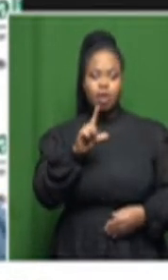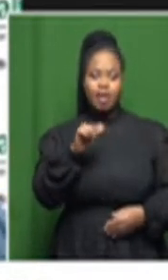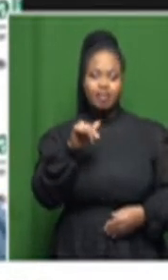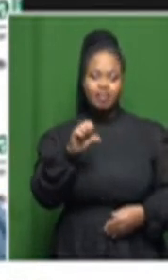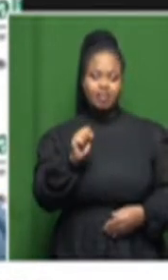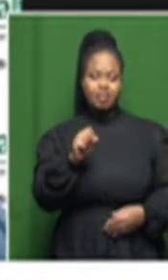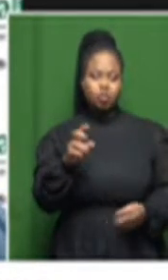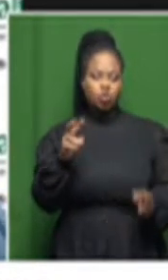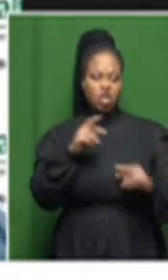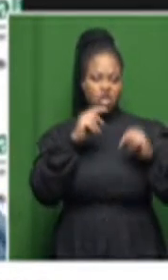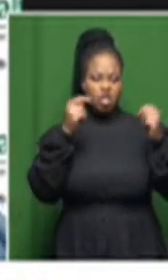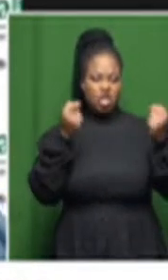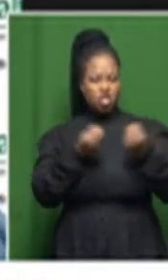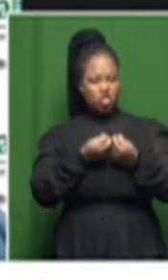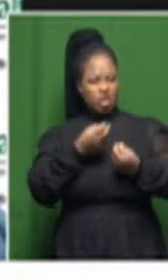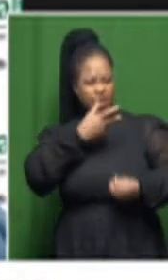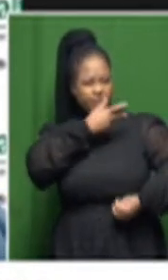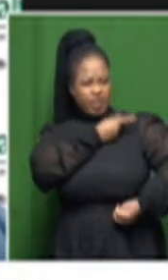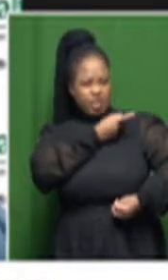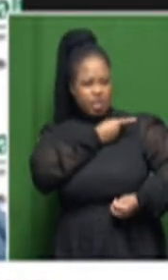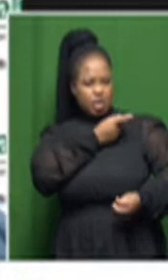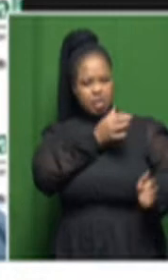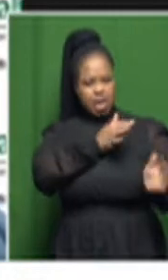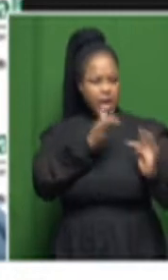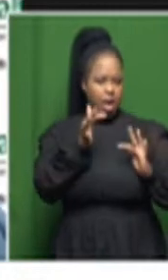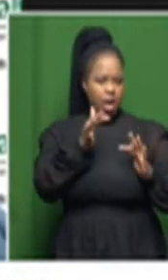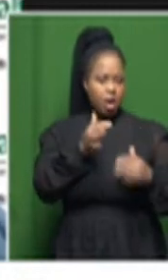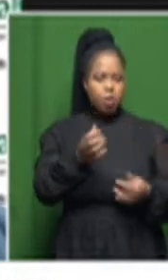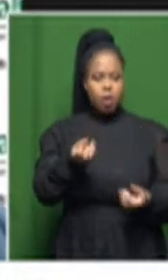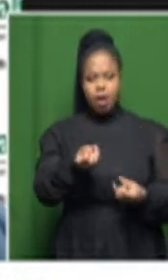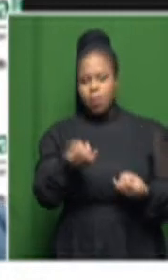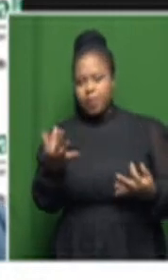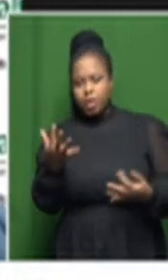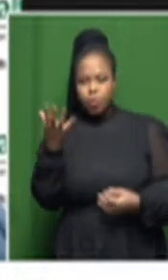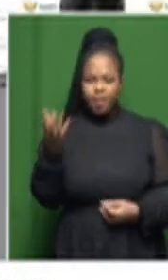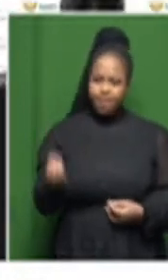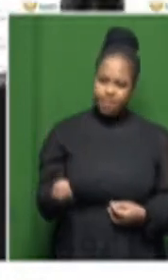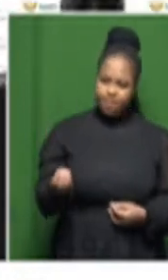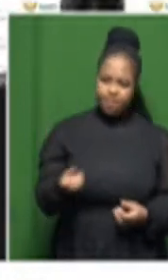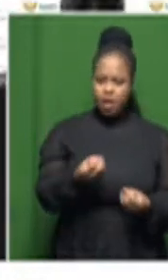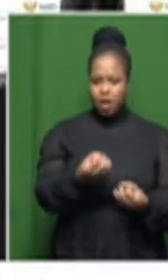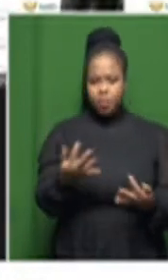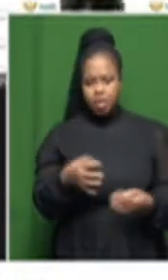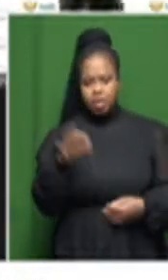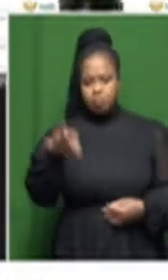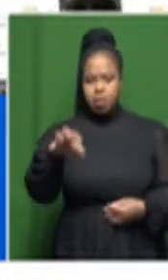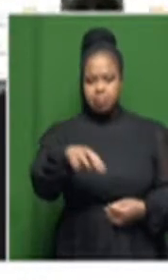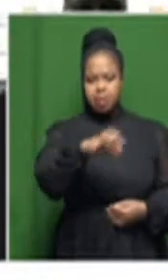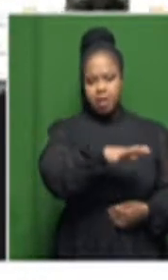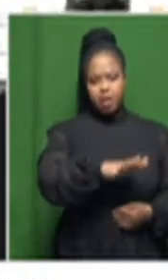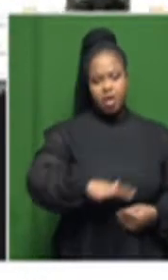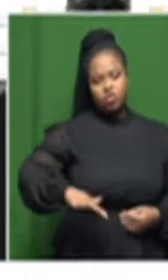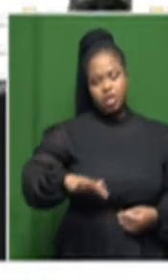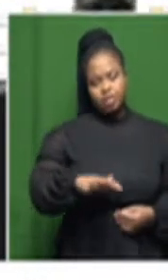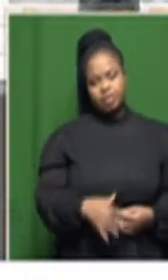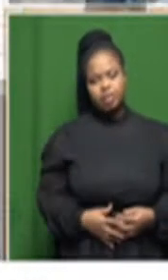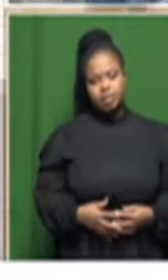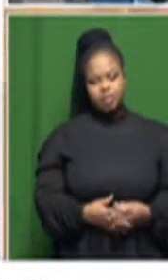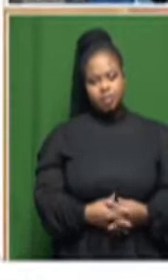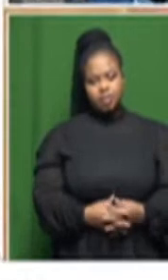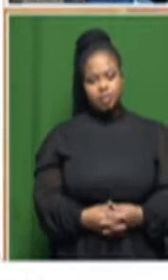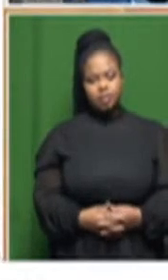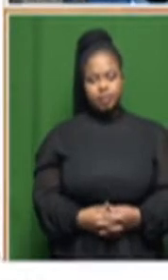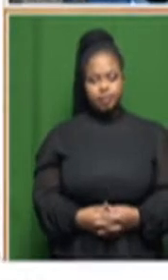far as vaccination is concerned, vaccine supplies, vaccination sites is concerned. Over to you, Doc.